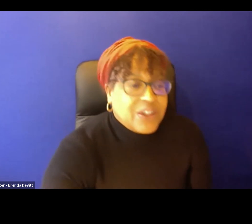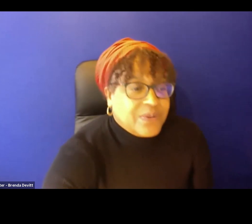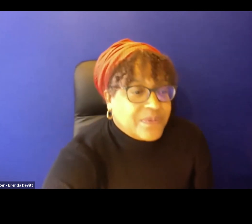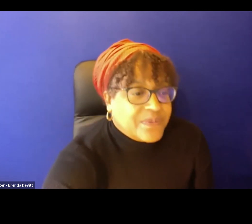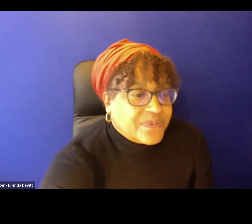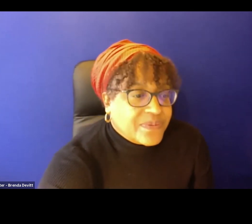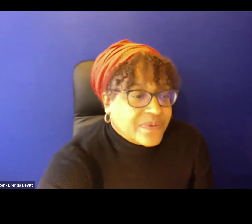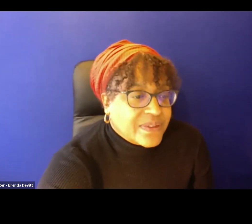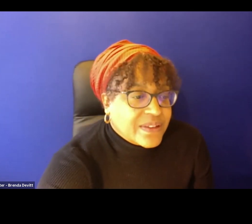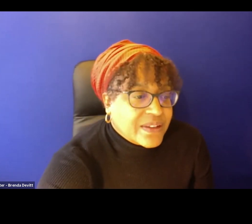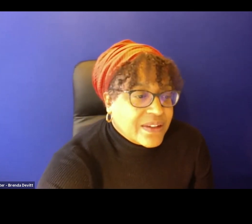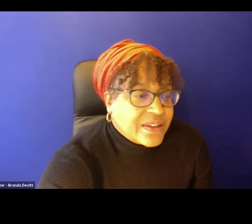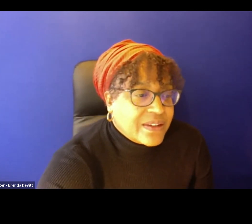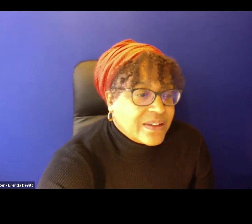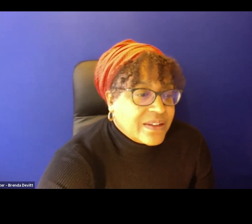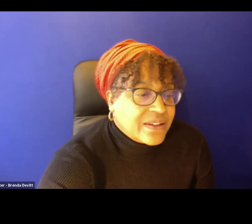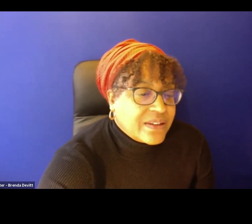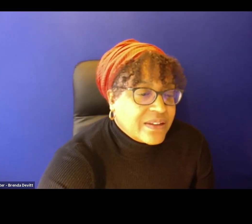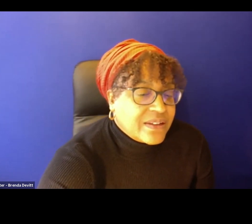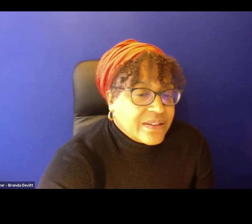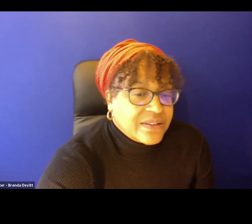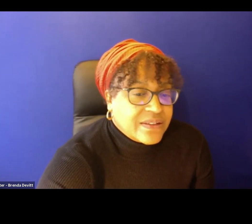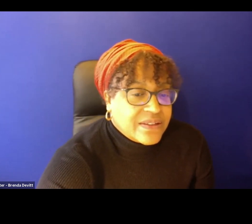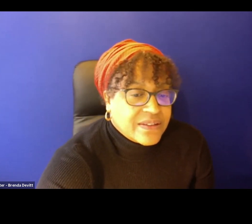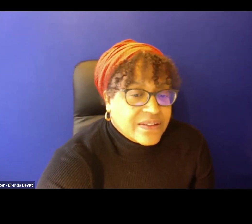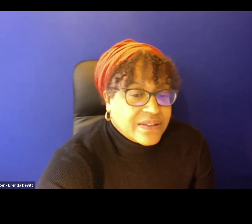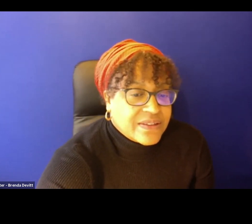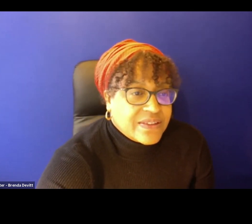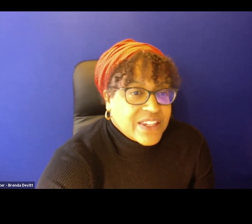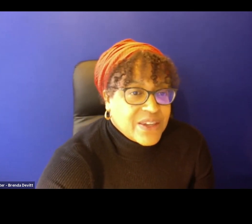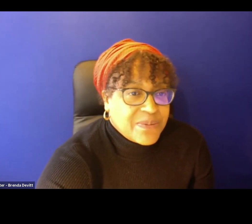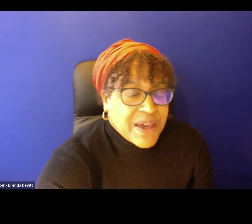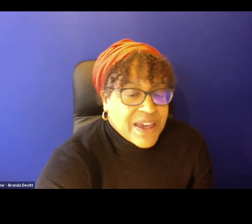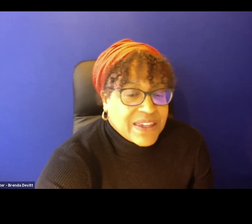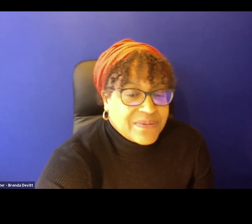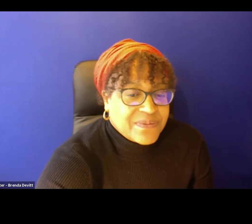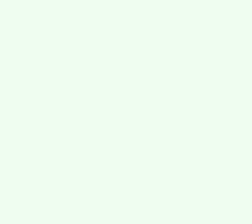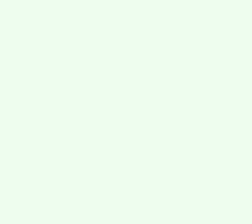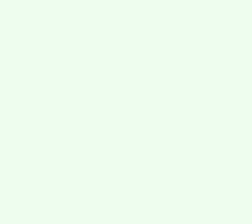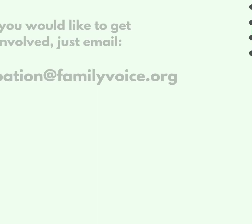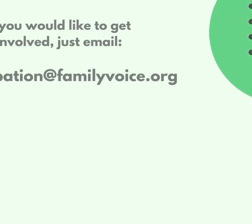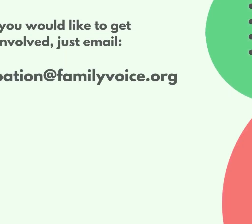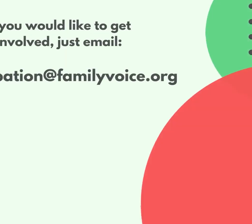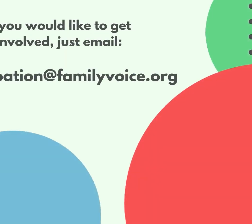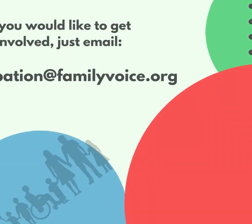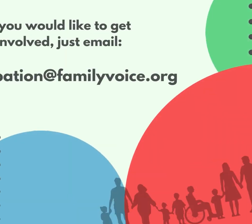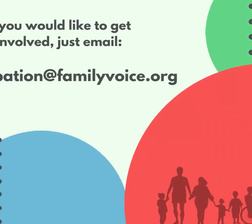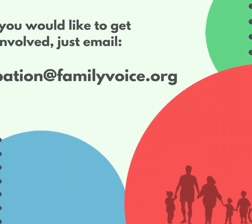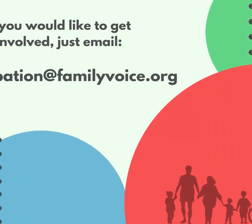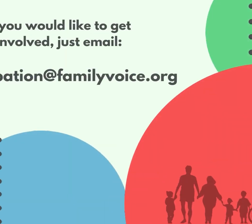Thank you. Thank you, Brenda. Thank you. Bye.